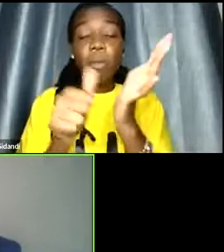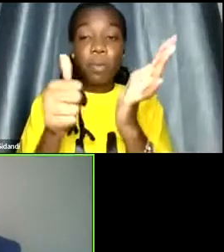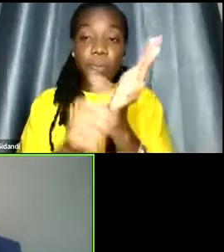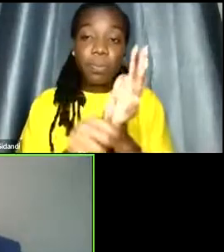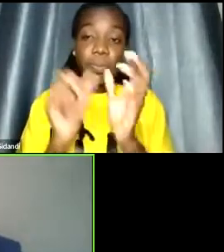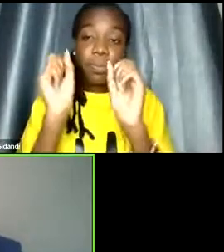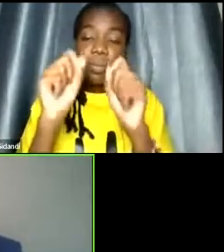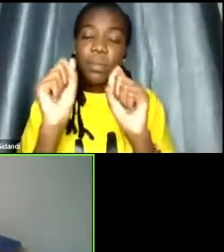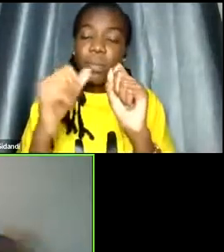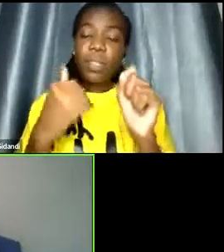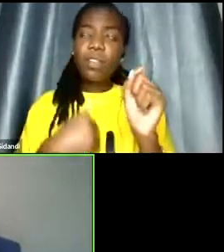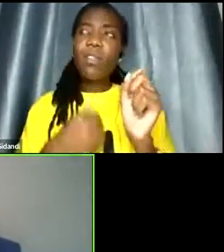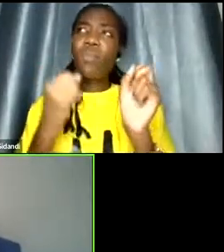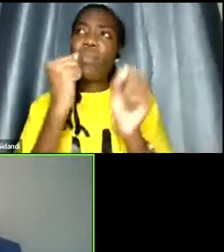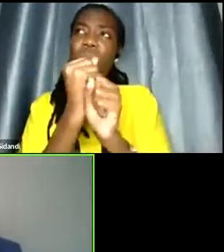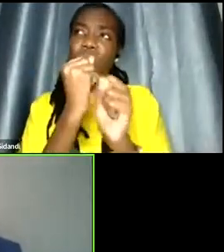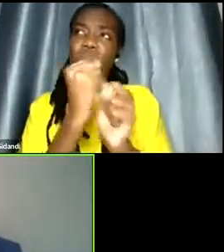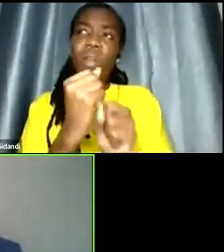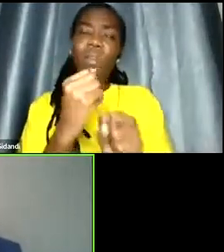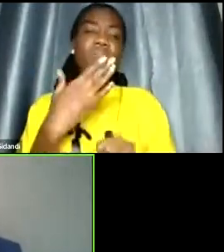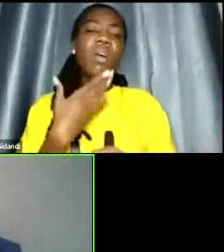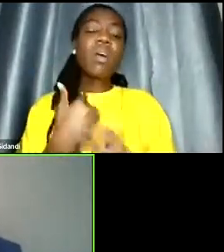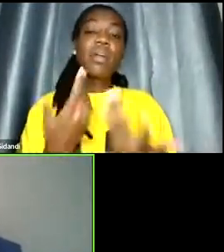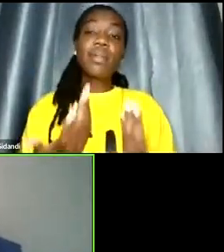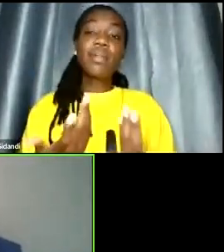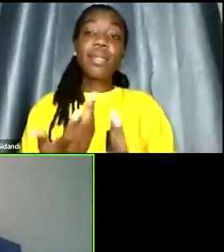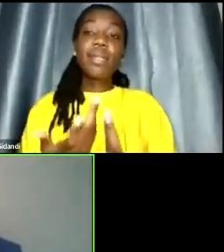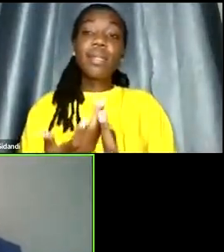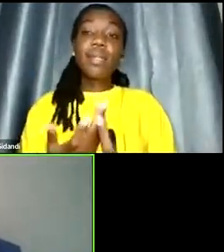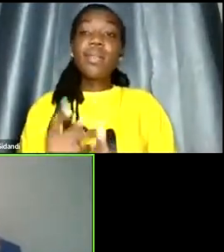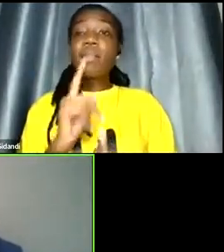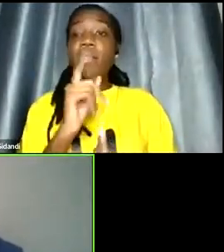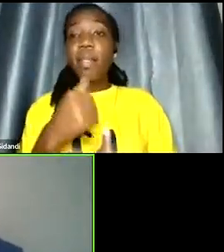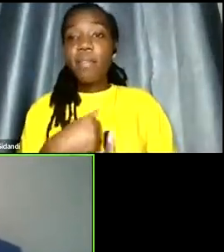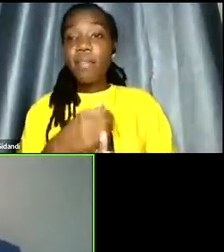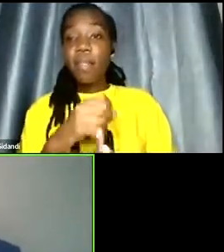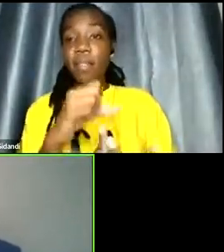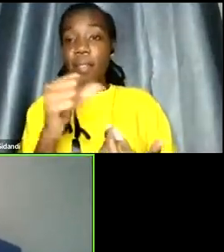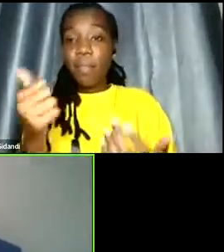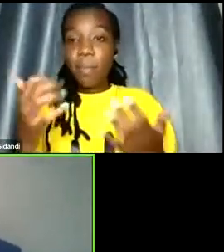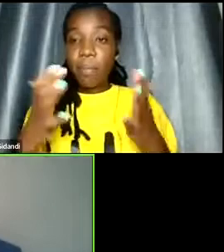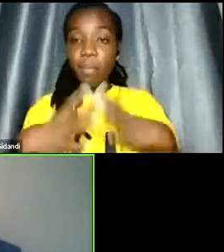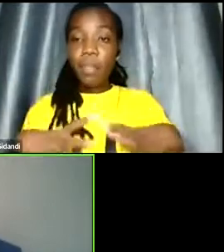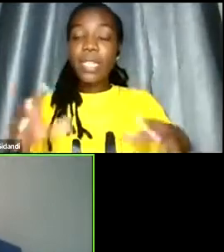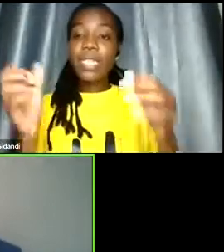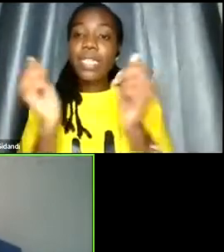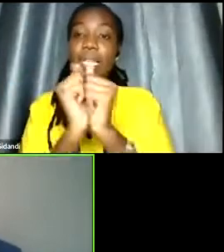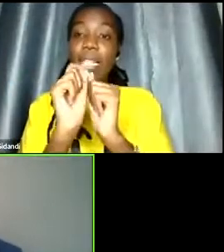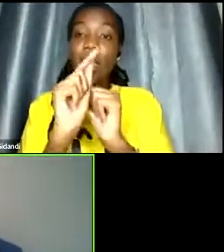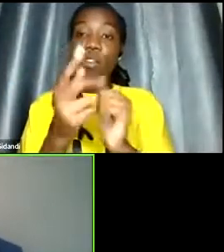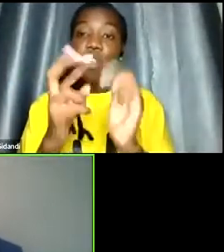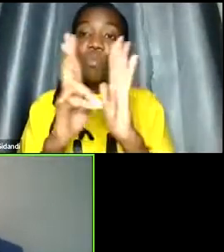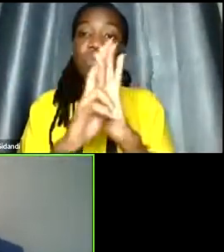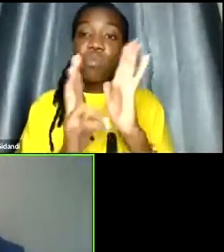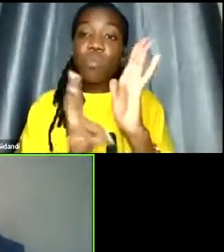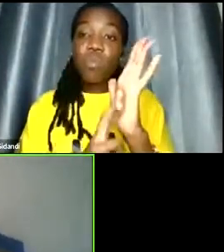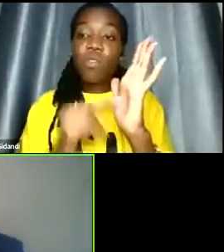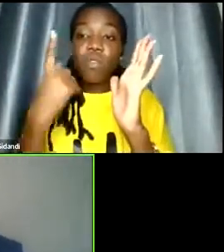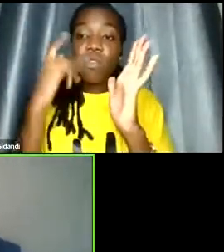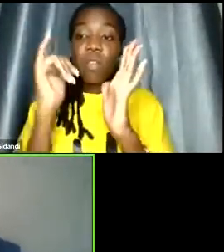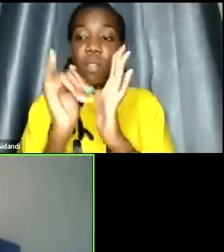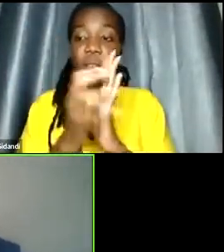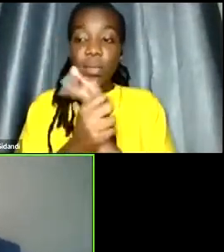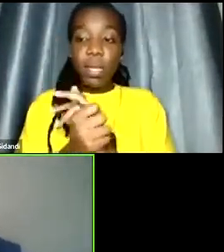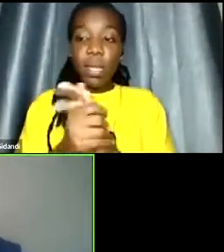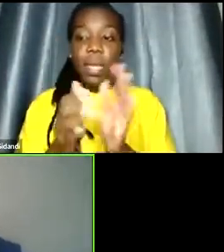work. In the book Start With Why, Simon Sinek talks about the 10,000-hour rule of specialty. In other words, to become a